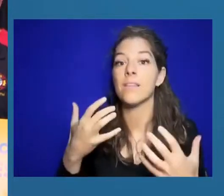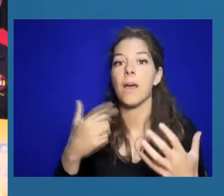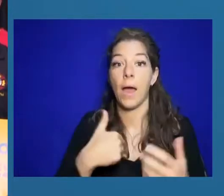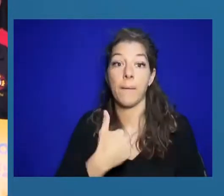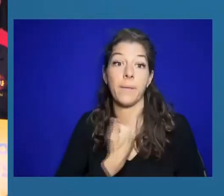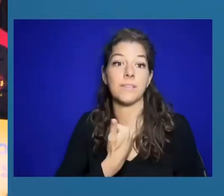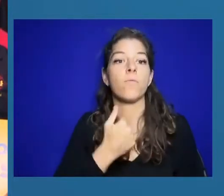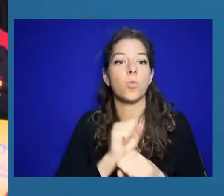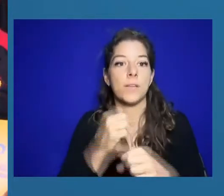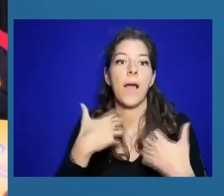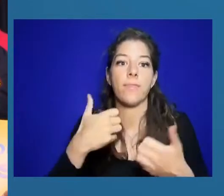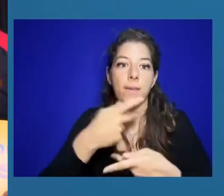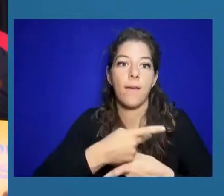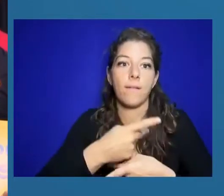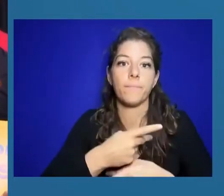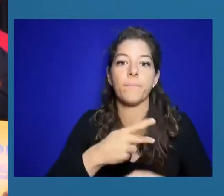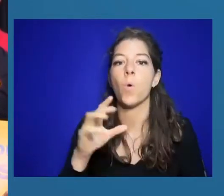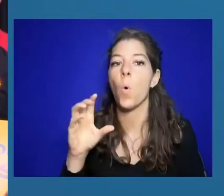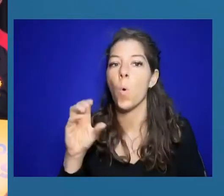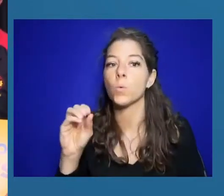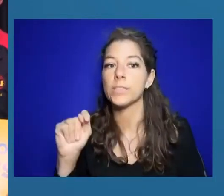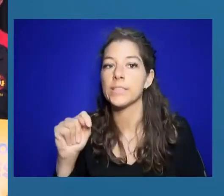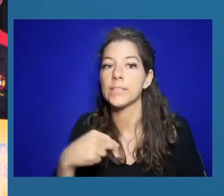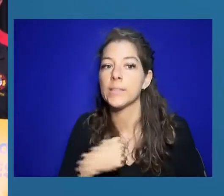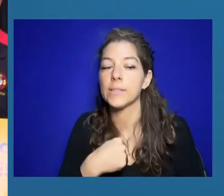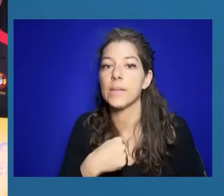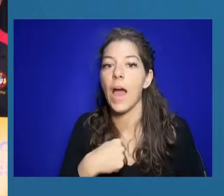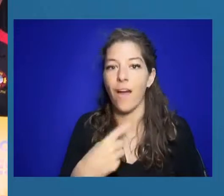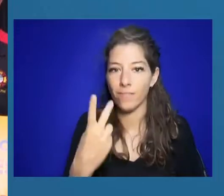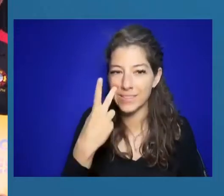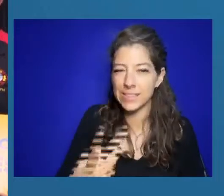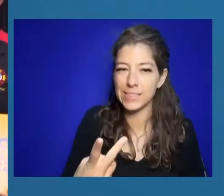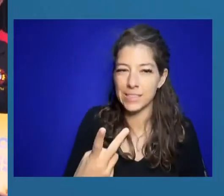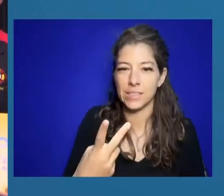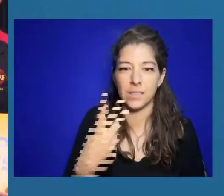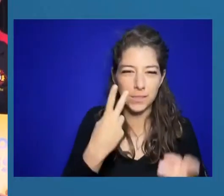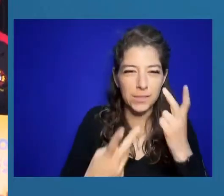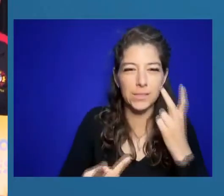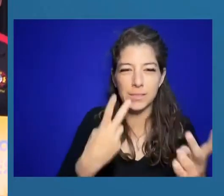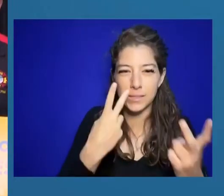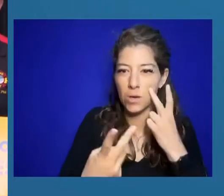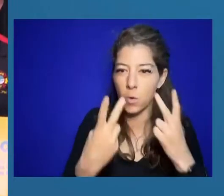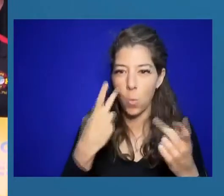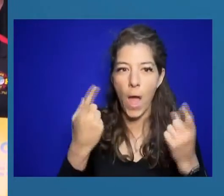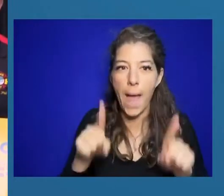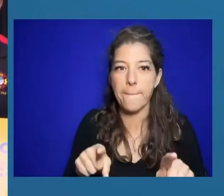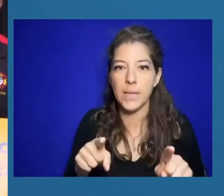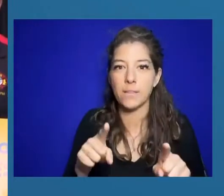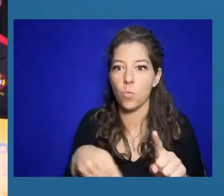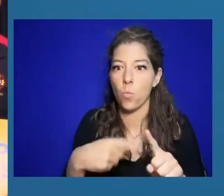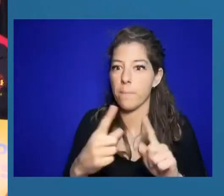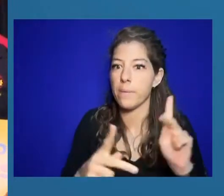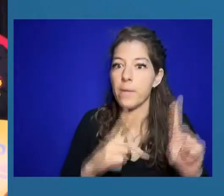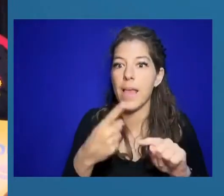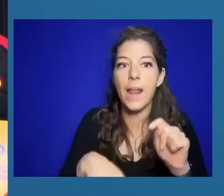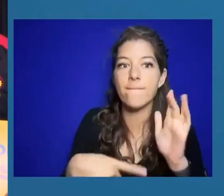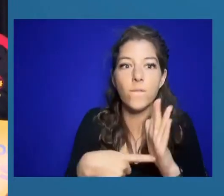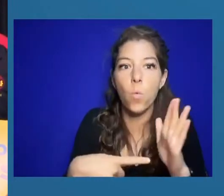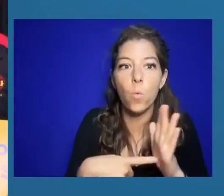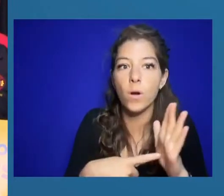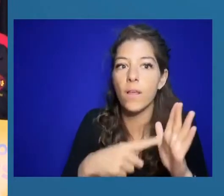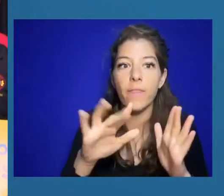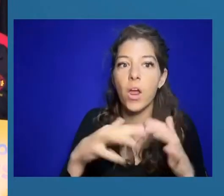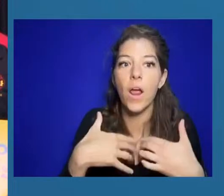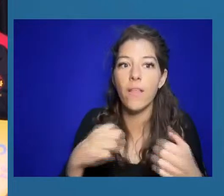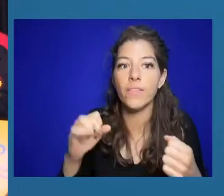myself, an occupational therapist, I've seen firsthand what happens when people can't afford their own health